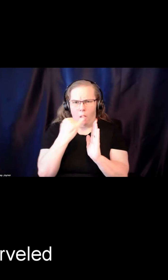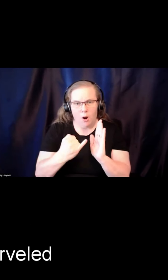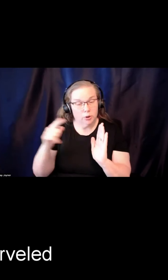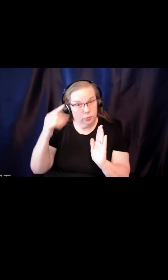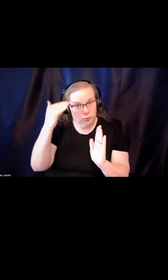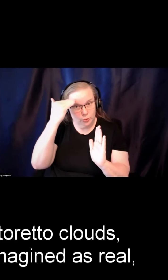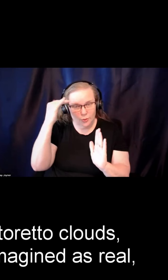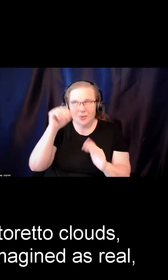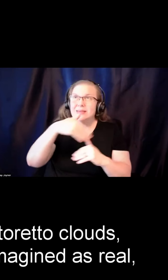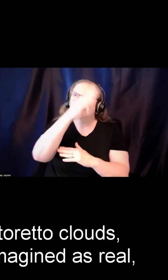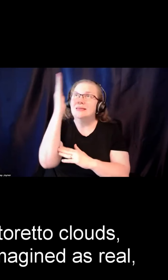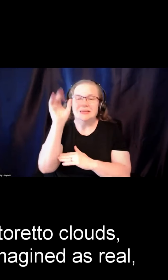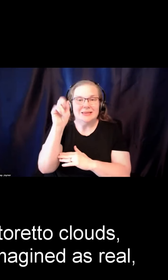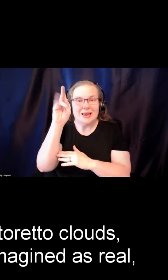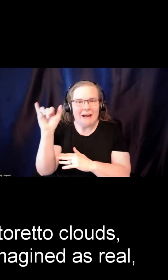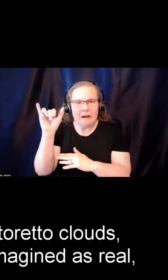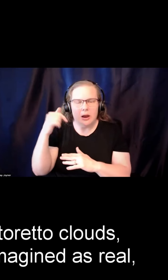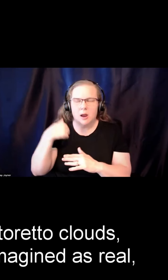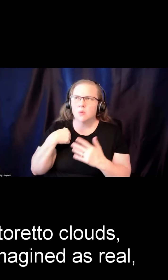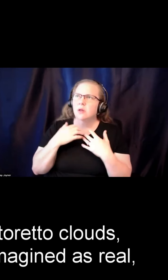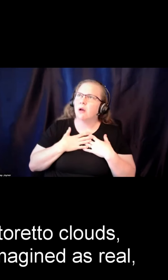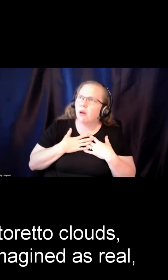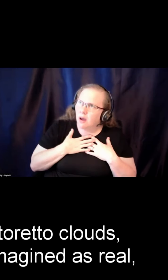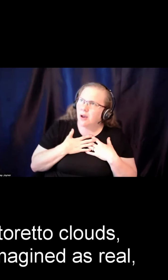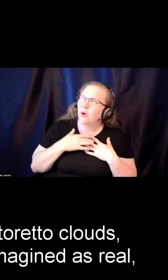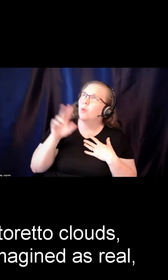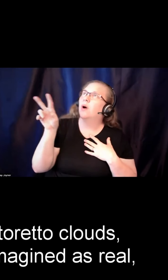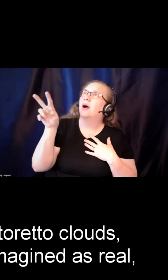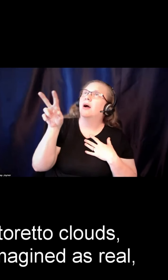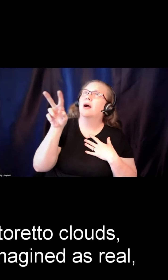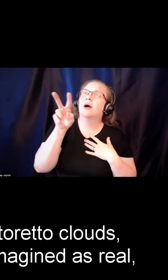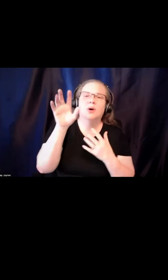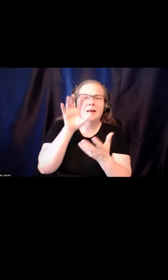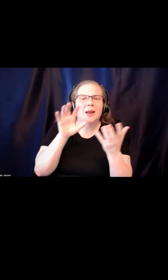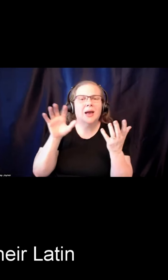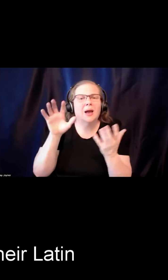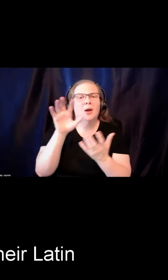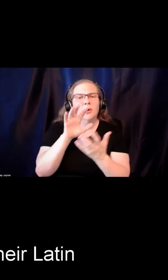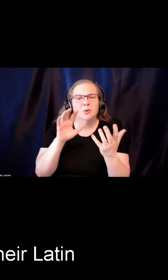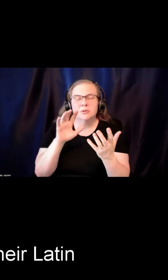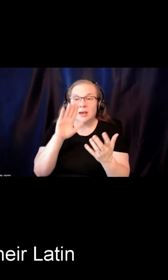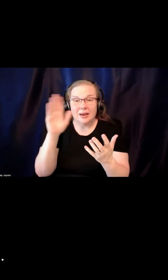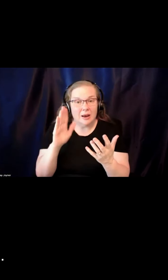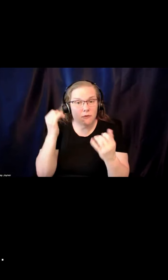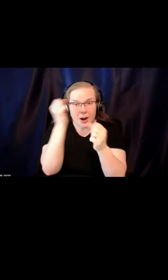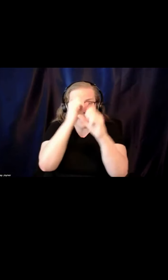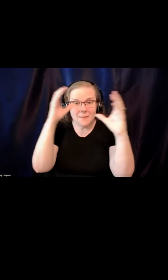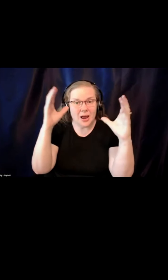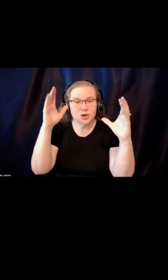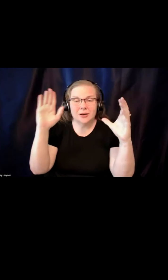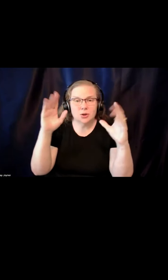I marveled at the towering Tintoretto clouds, clouds I had never imagined as real, you told me their Latin